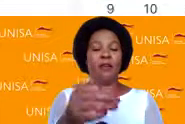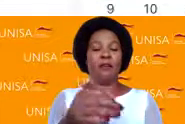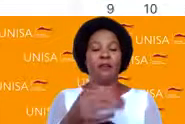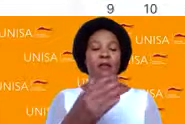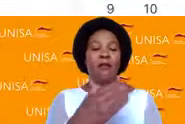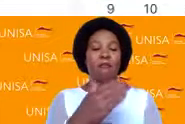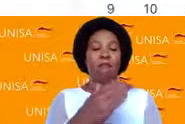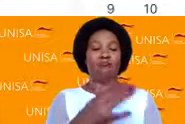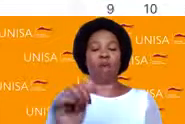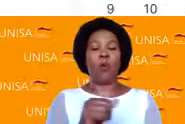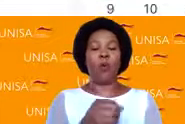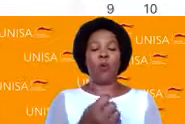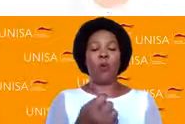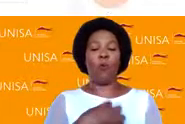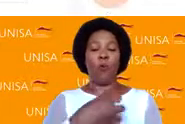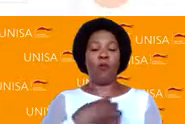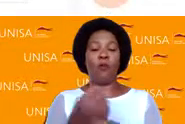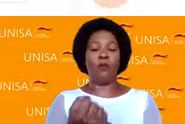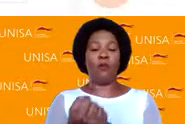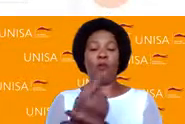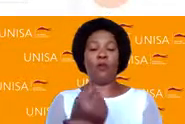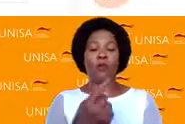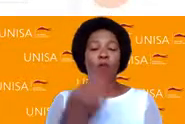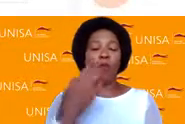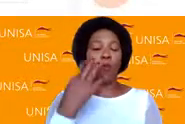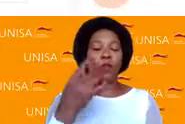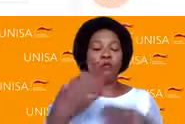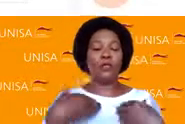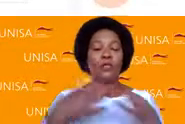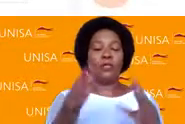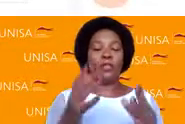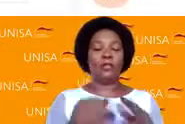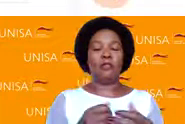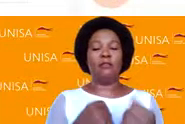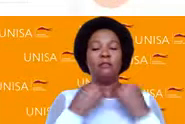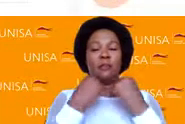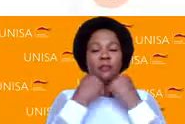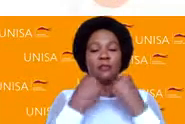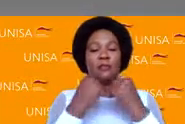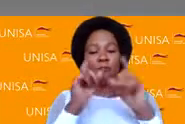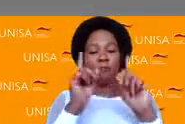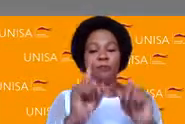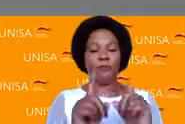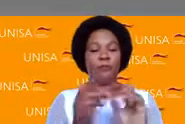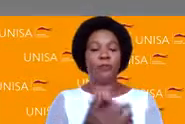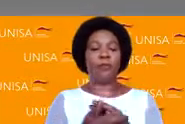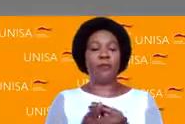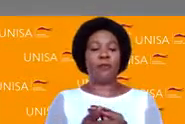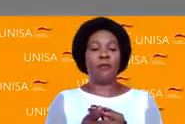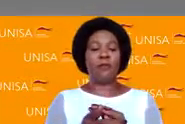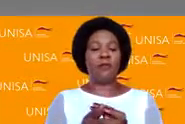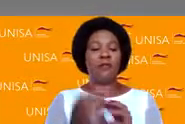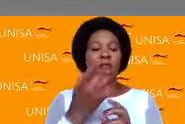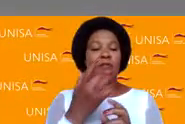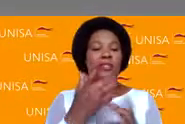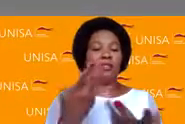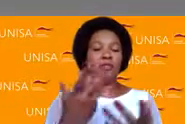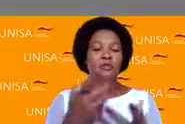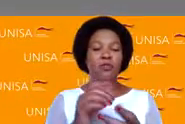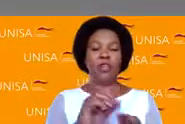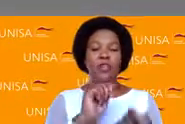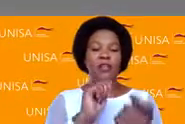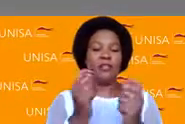make your own events to know when you should be starting with a specific assignment. For preferences, you don't necessarily have to change